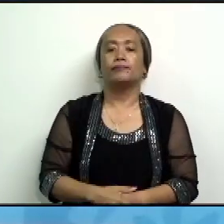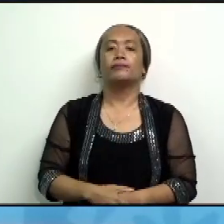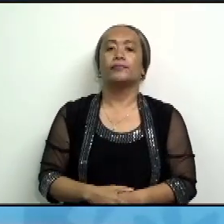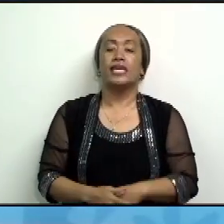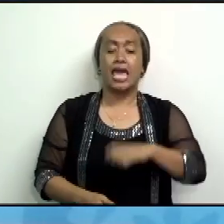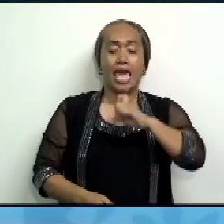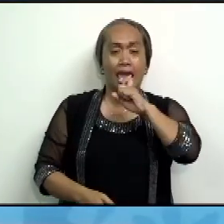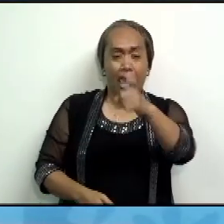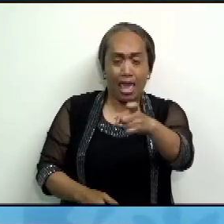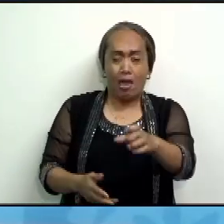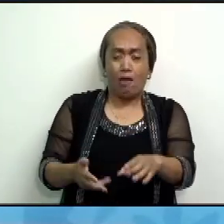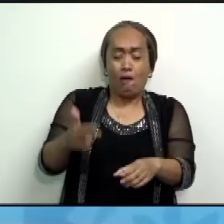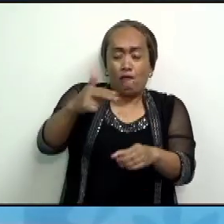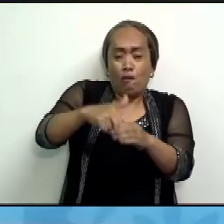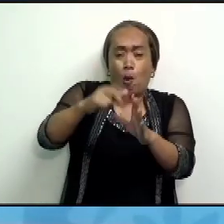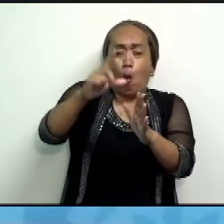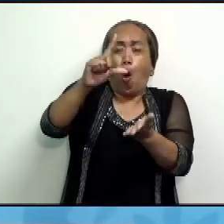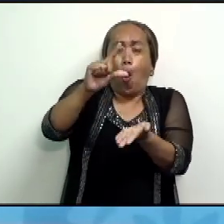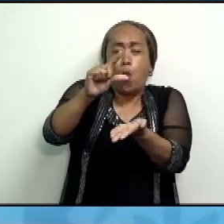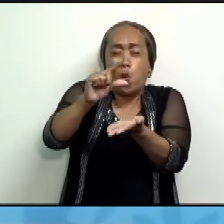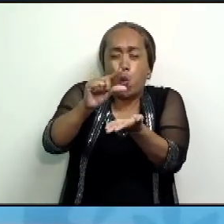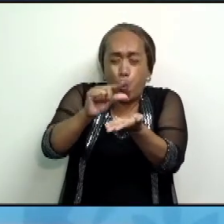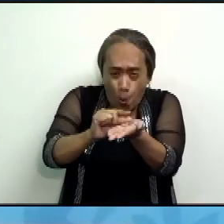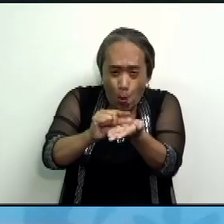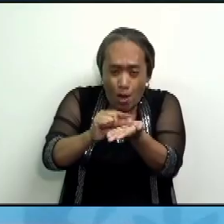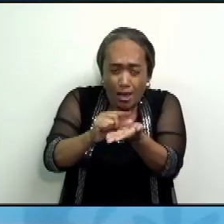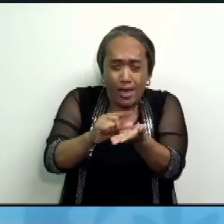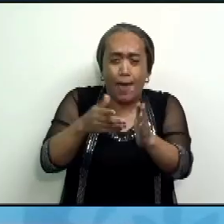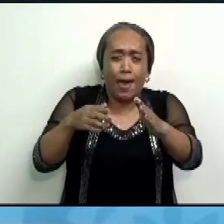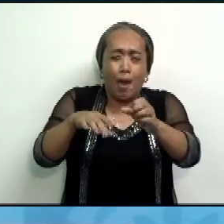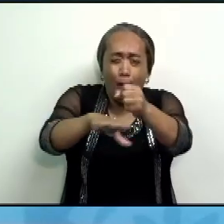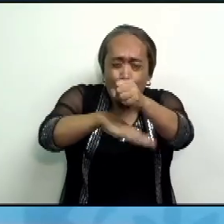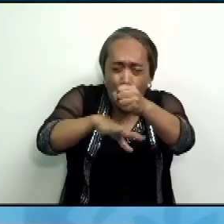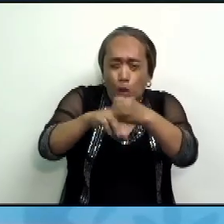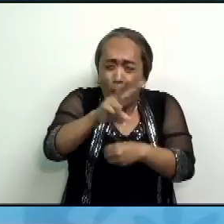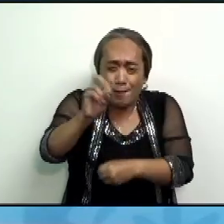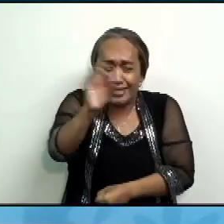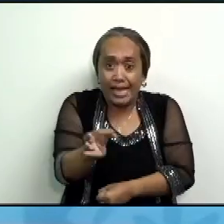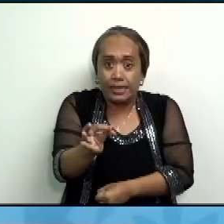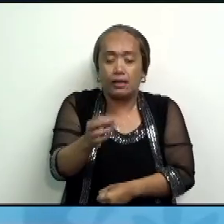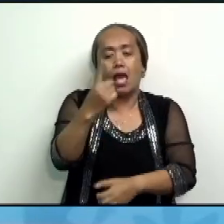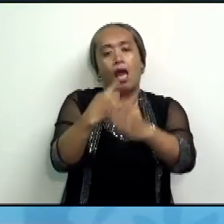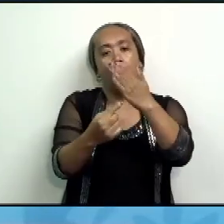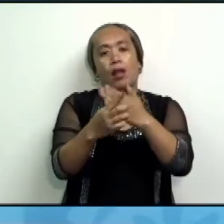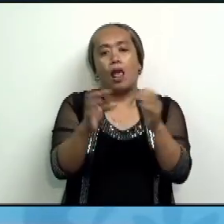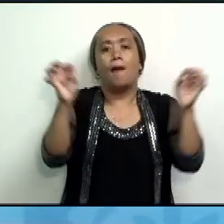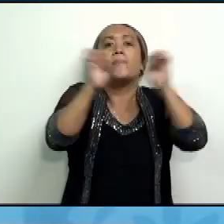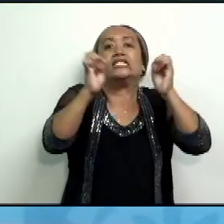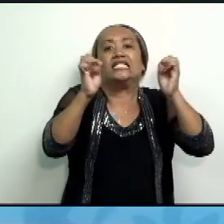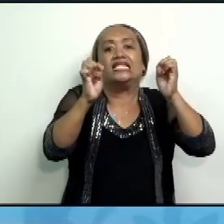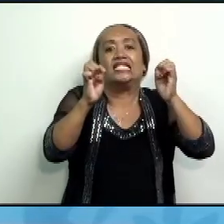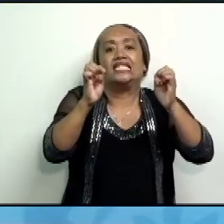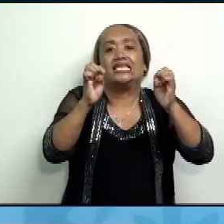If fuel reaches very low levels, below 20%, we move into emergency